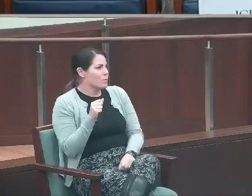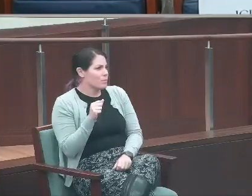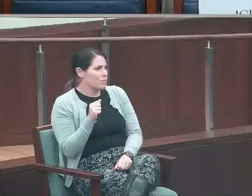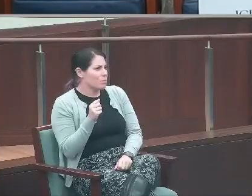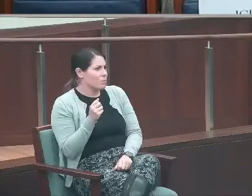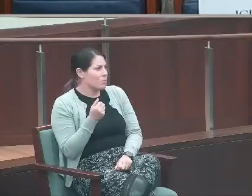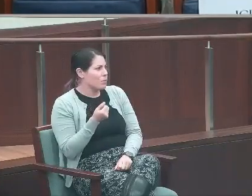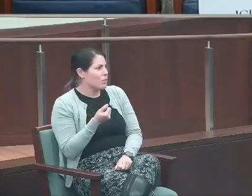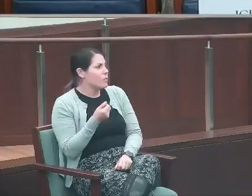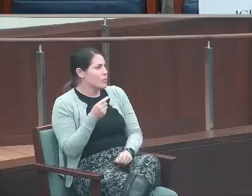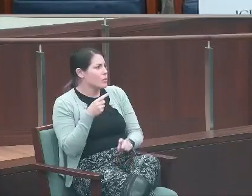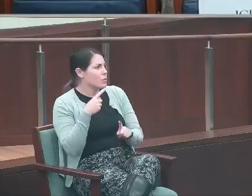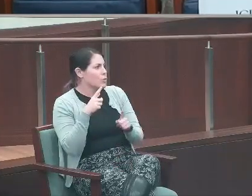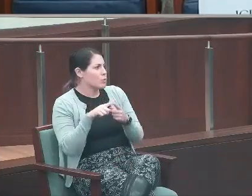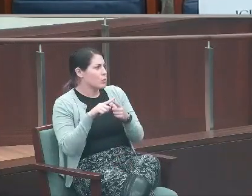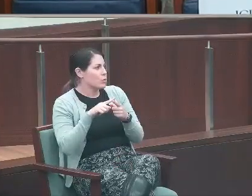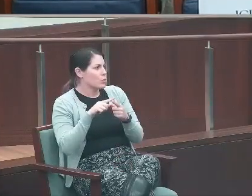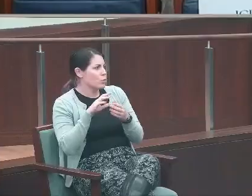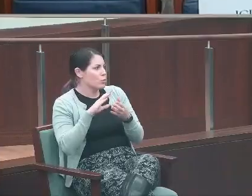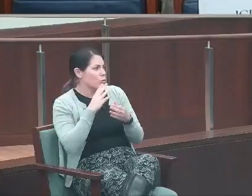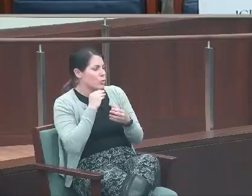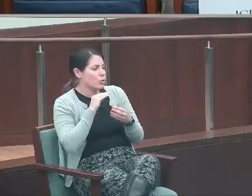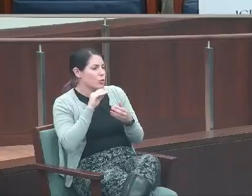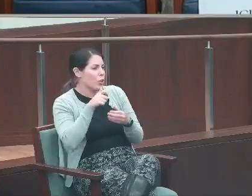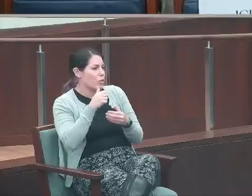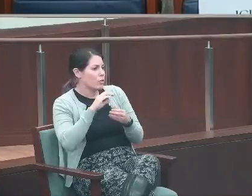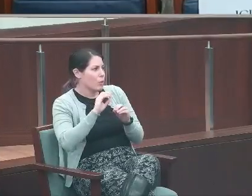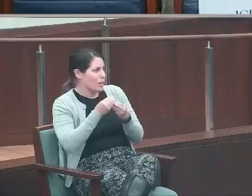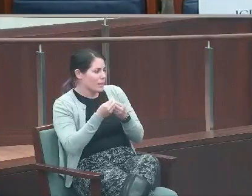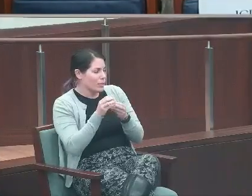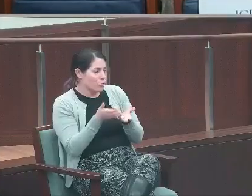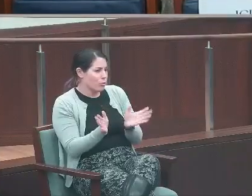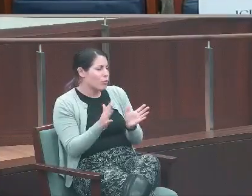that are working together to protect and strengthen American democracy.